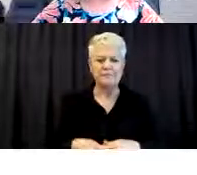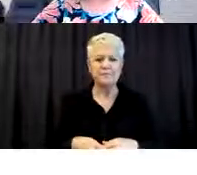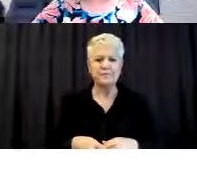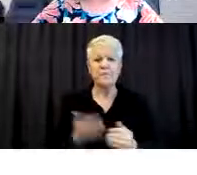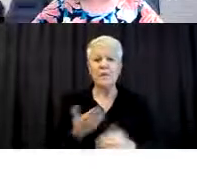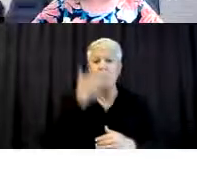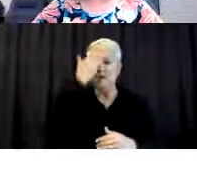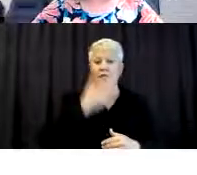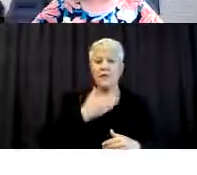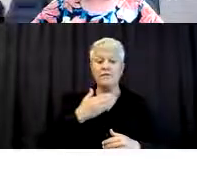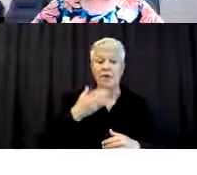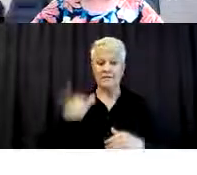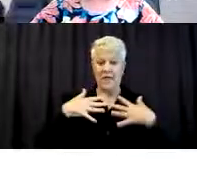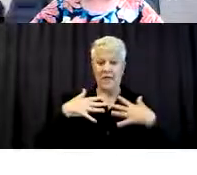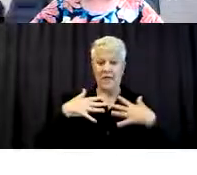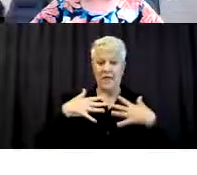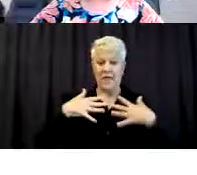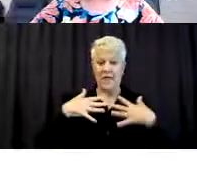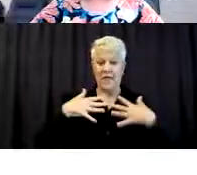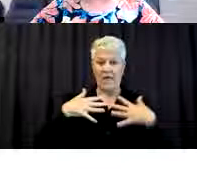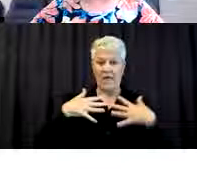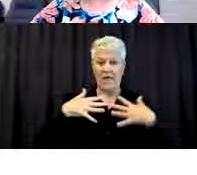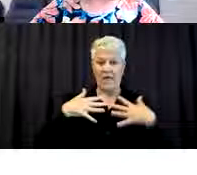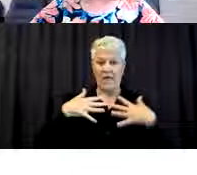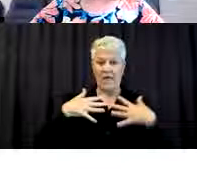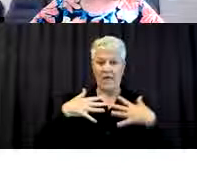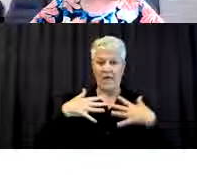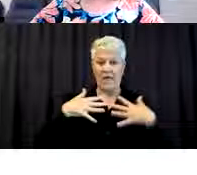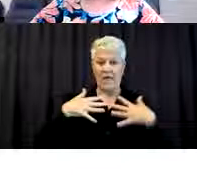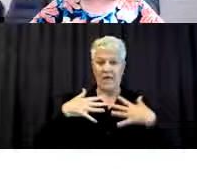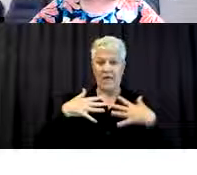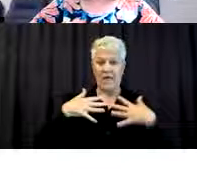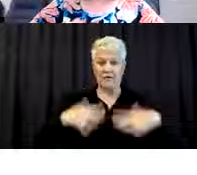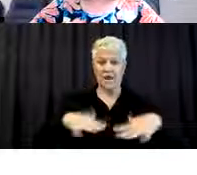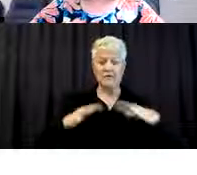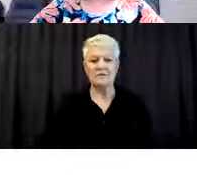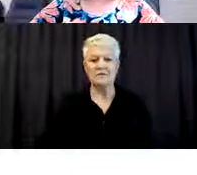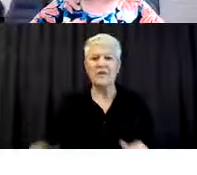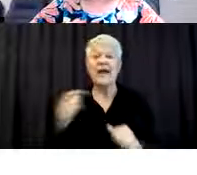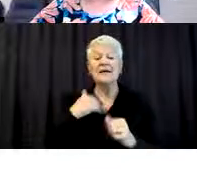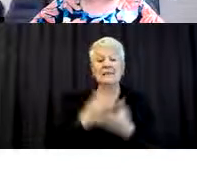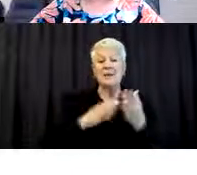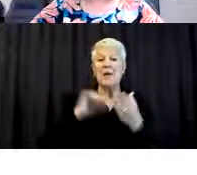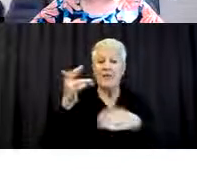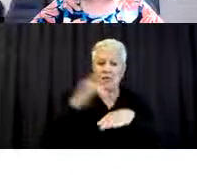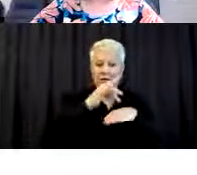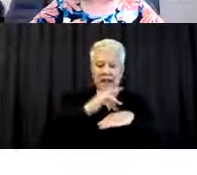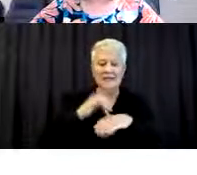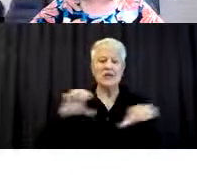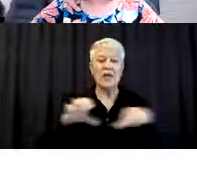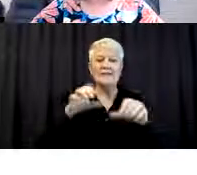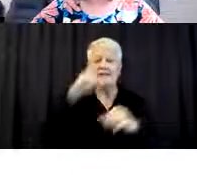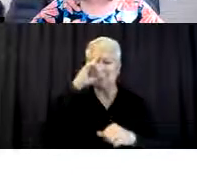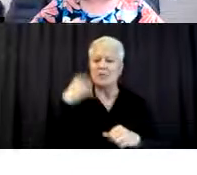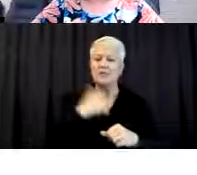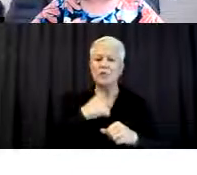front of the HOPS address are anchored some beads and some other tactile activities, because there is a patch